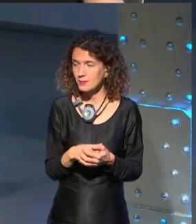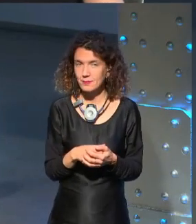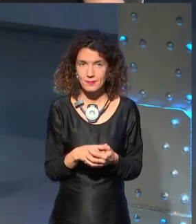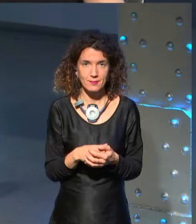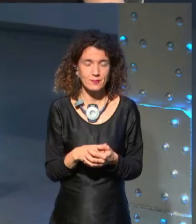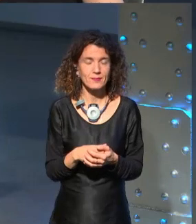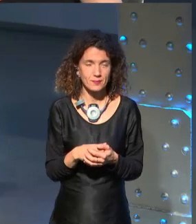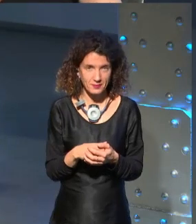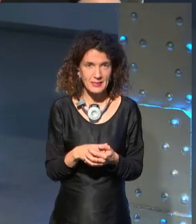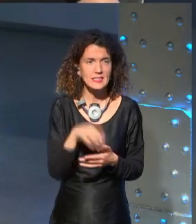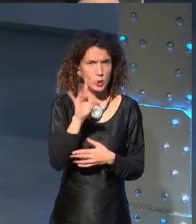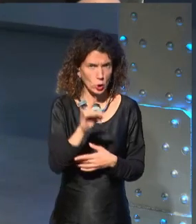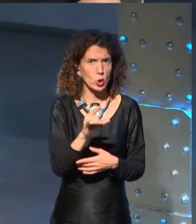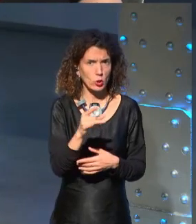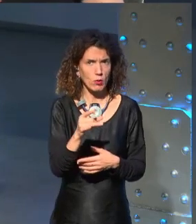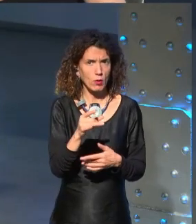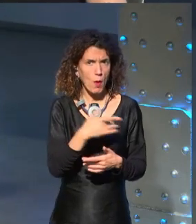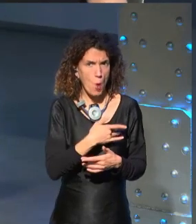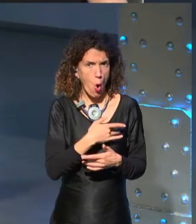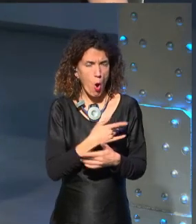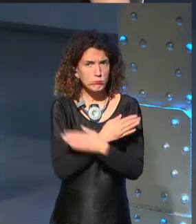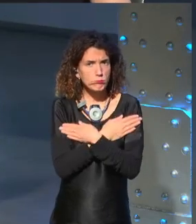Yes, they do.